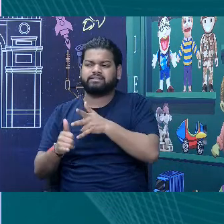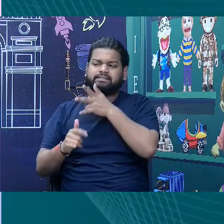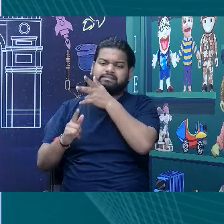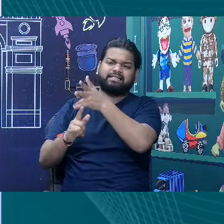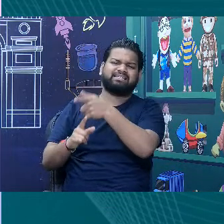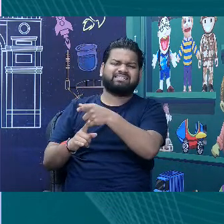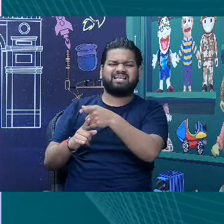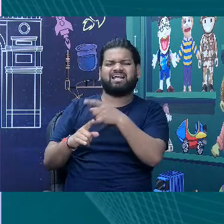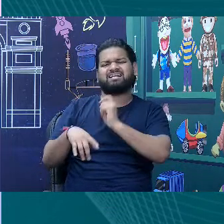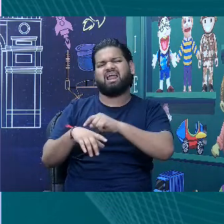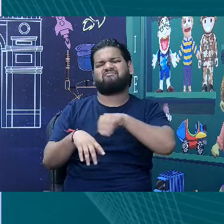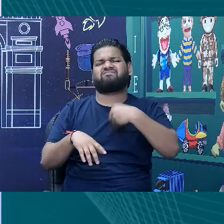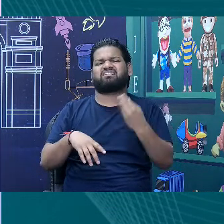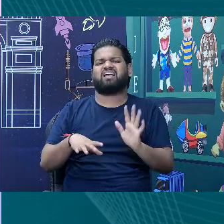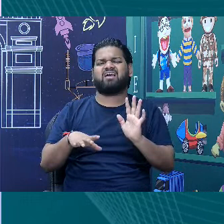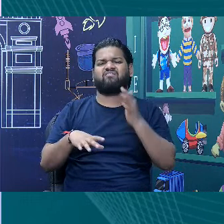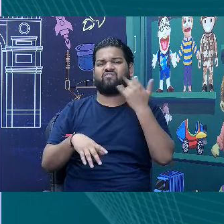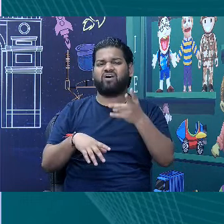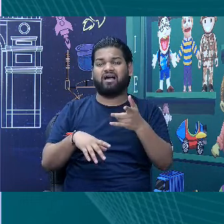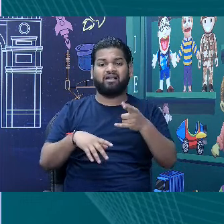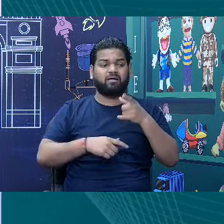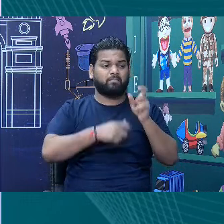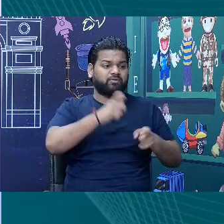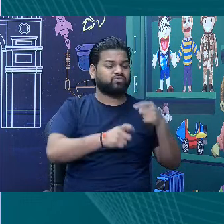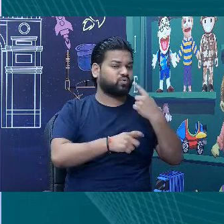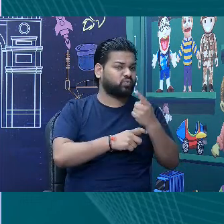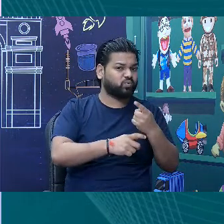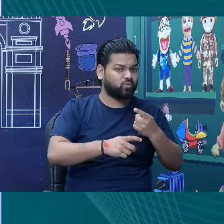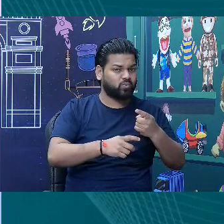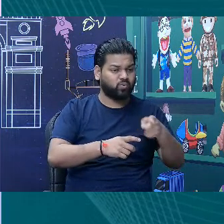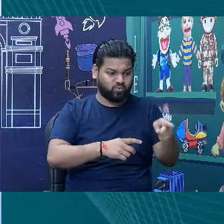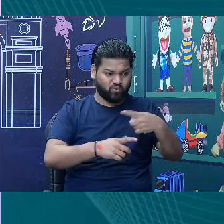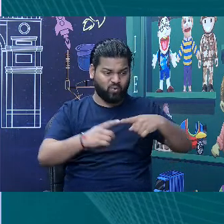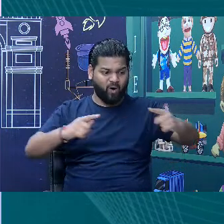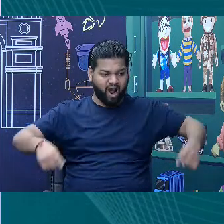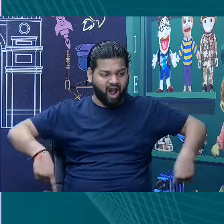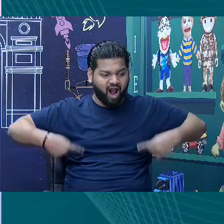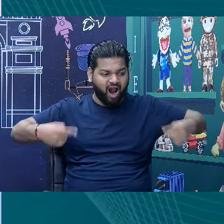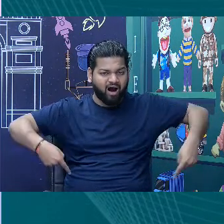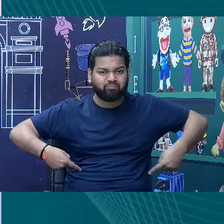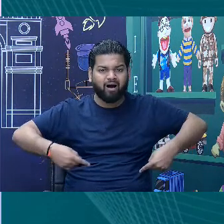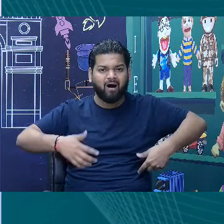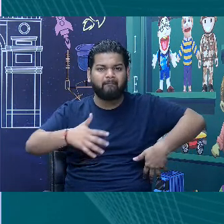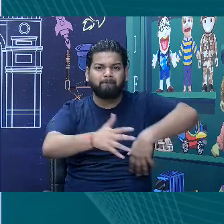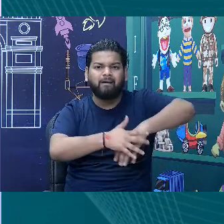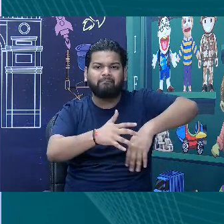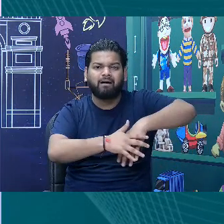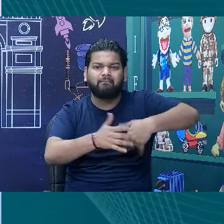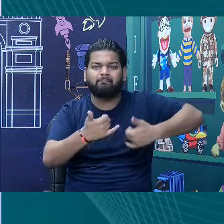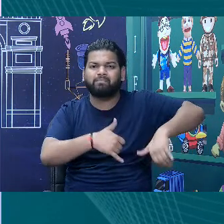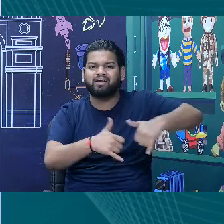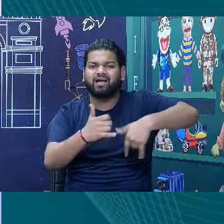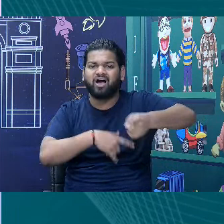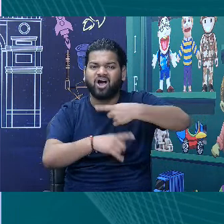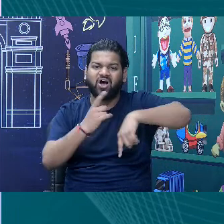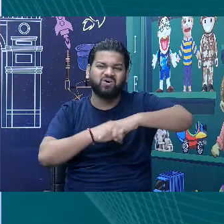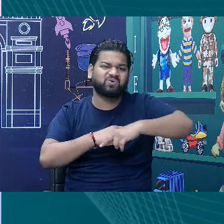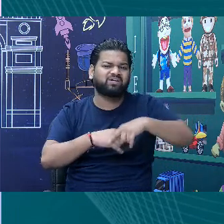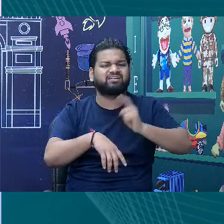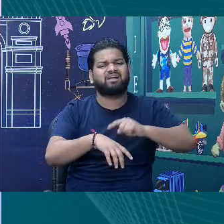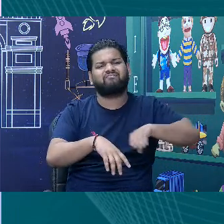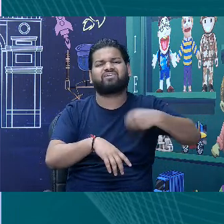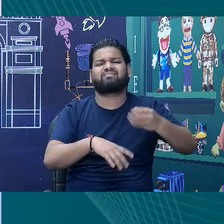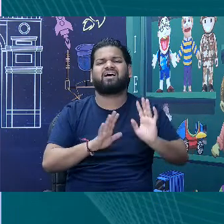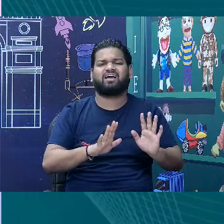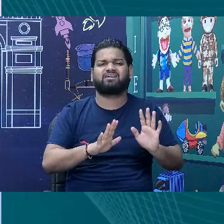are good at. They should concentrate on what they are excellent at. Agreed. So I think that's a very good, a very important message.